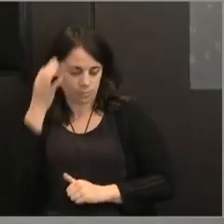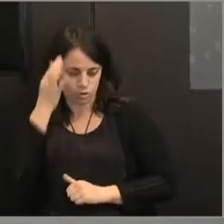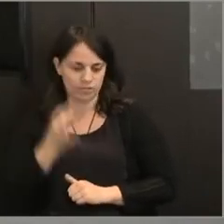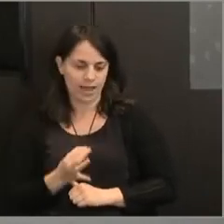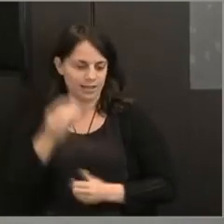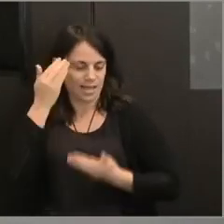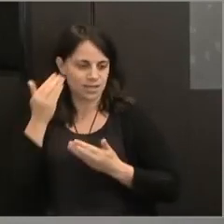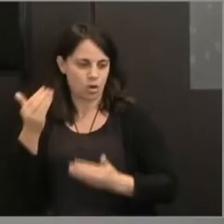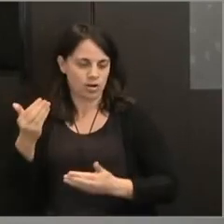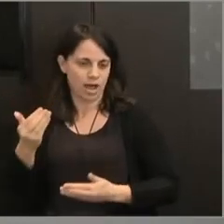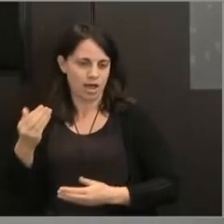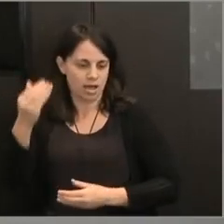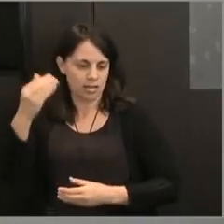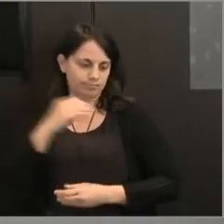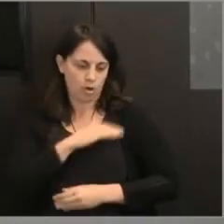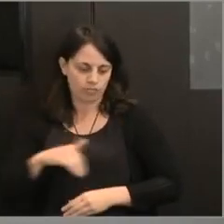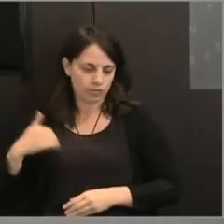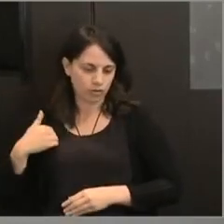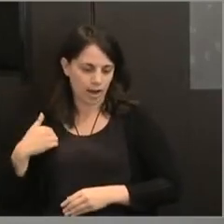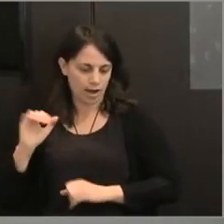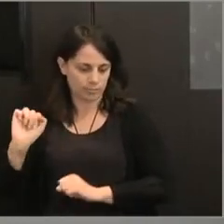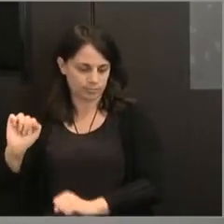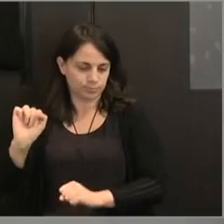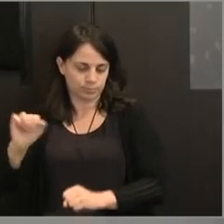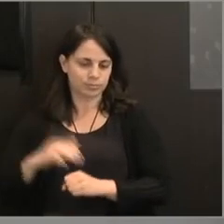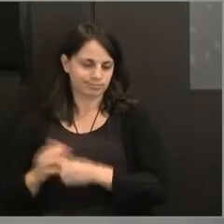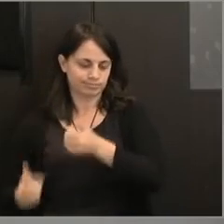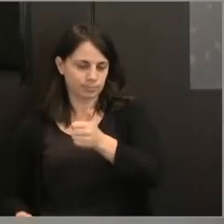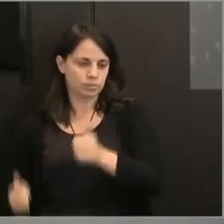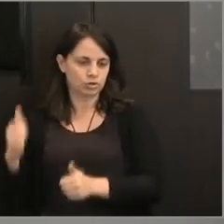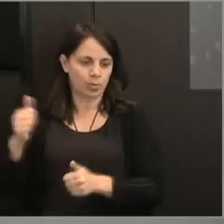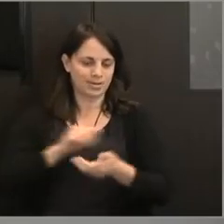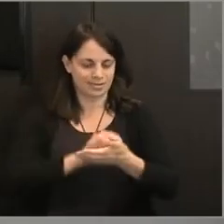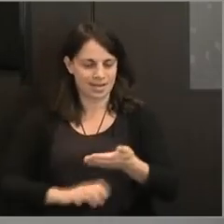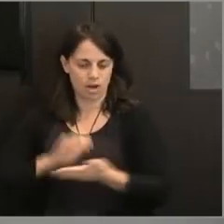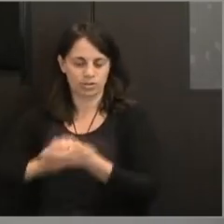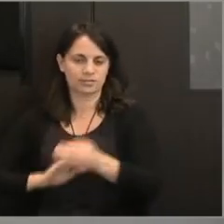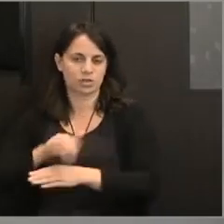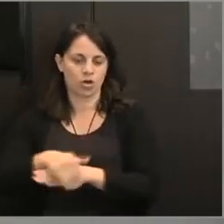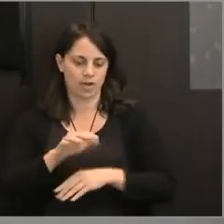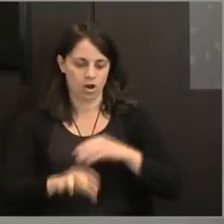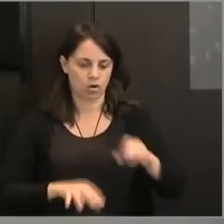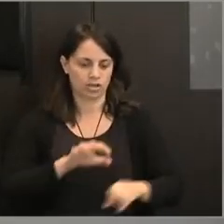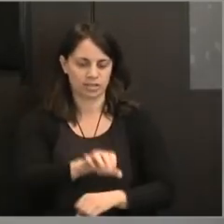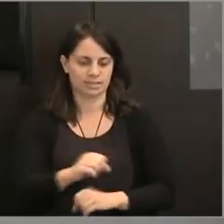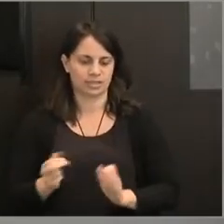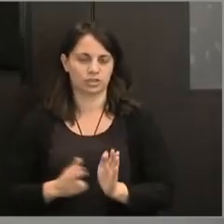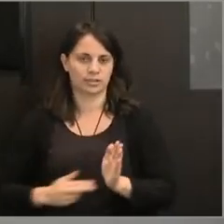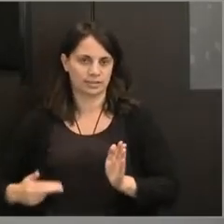the Crown, which have marked the dominant narratives about colonisation in this